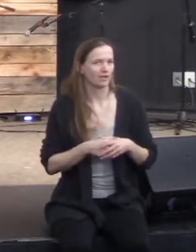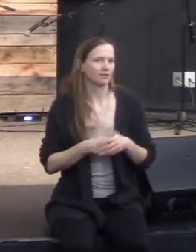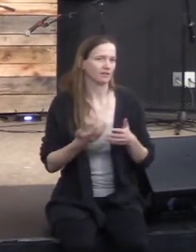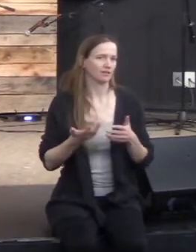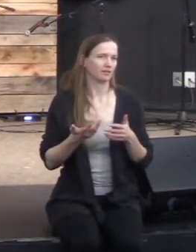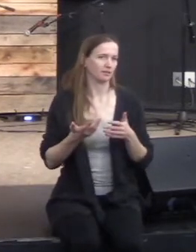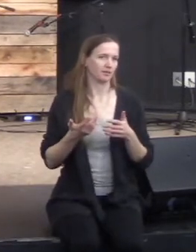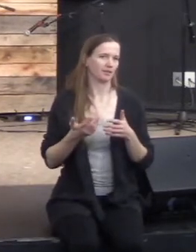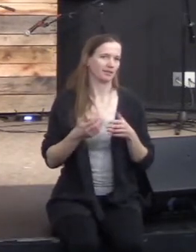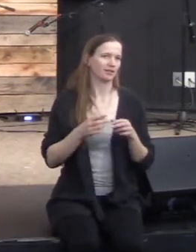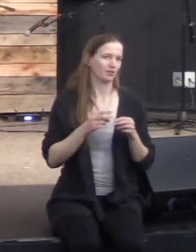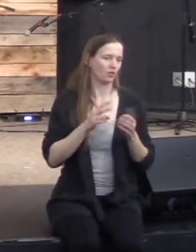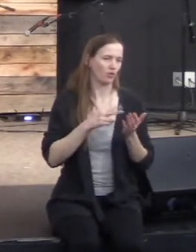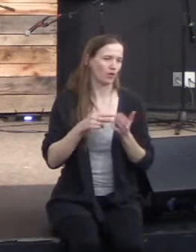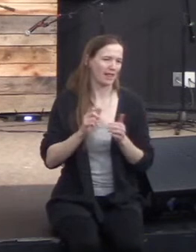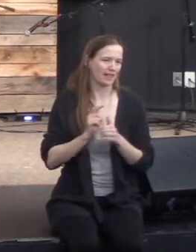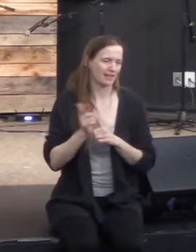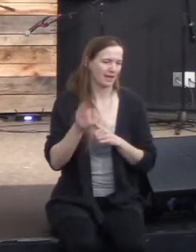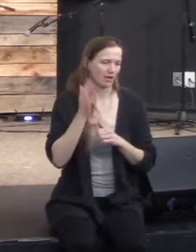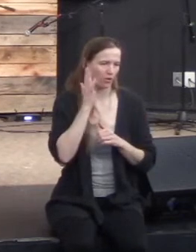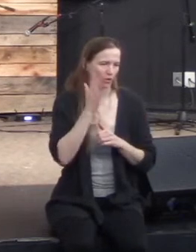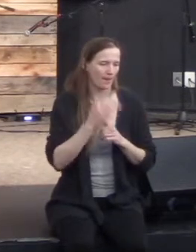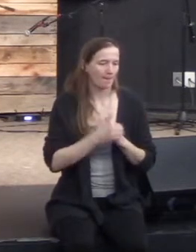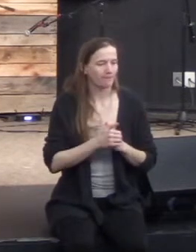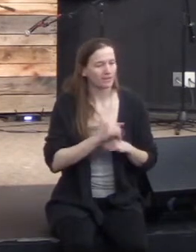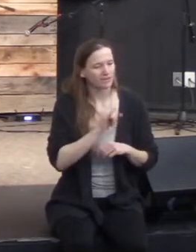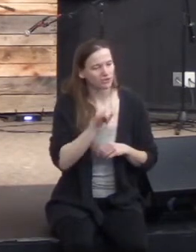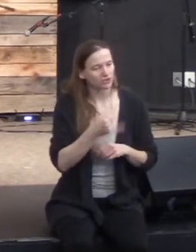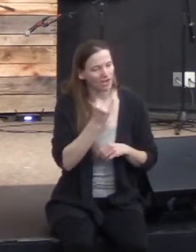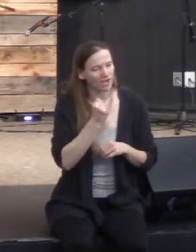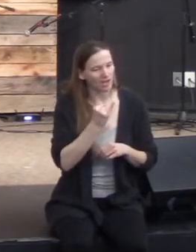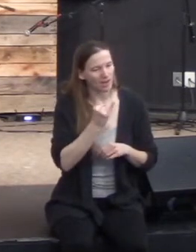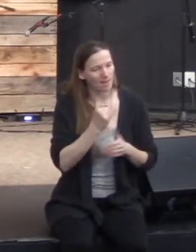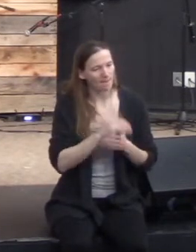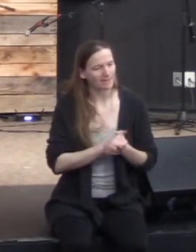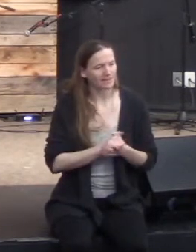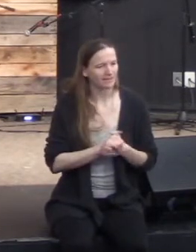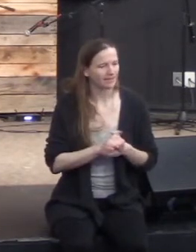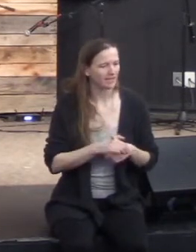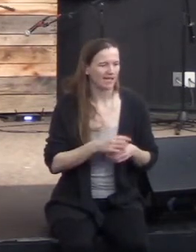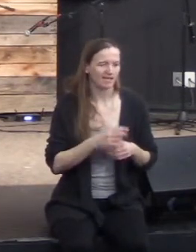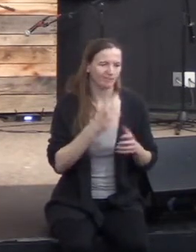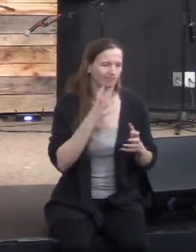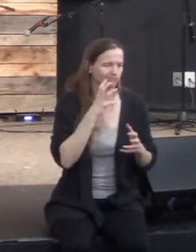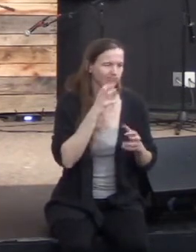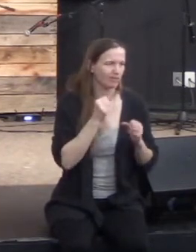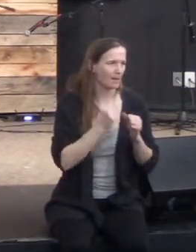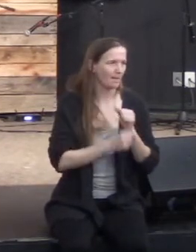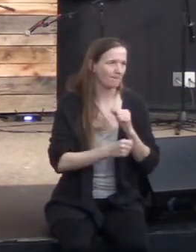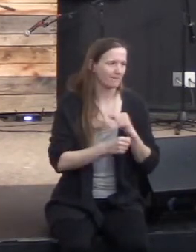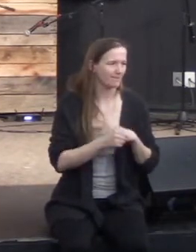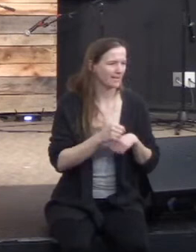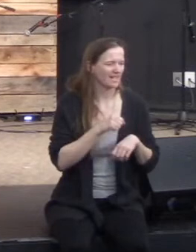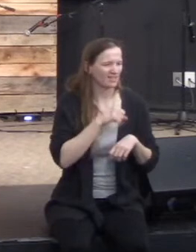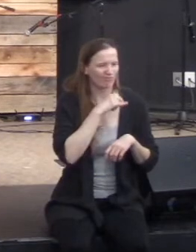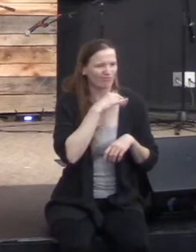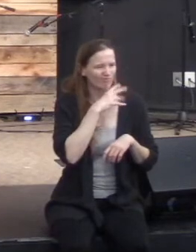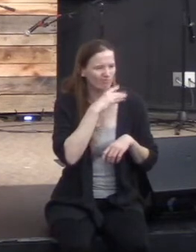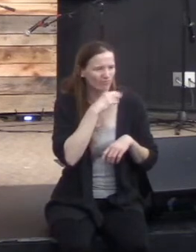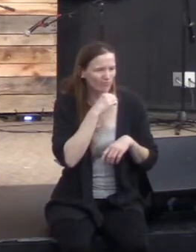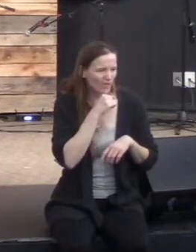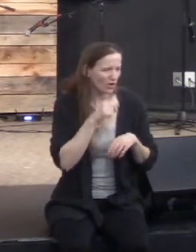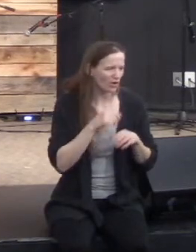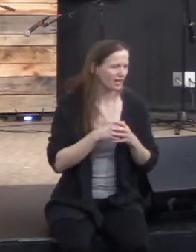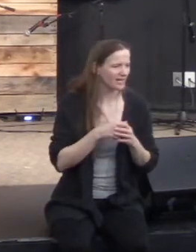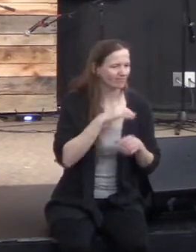sneak. He's a hard guy to really like in the Bible. You know, in fact, I would dare say that if you read